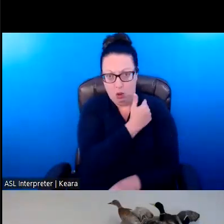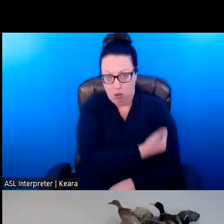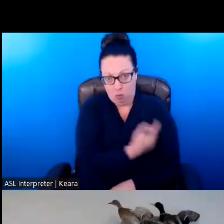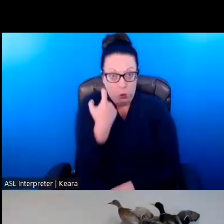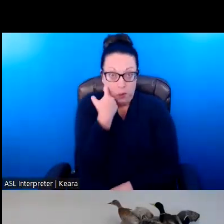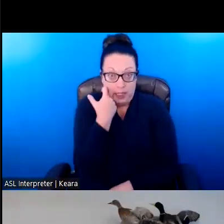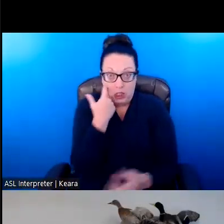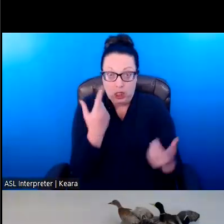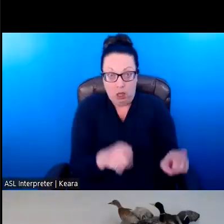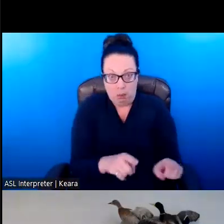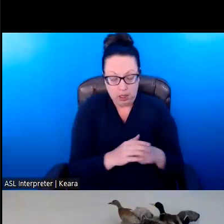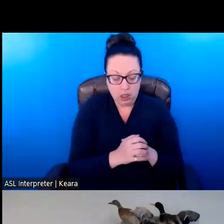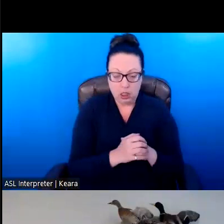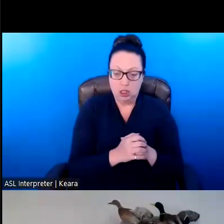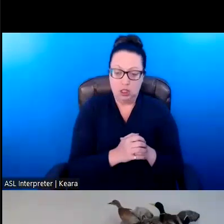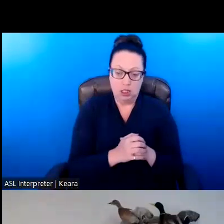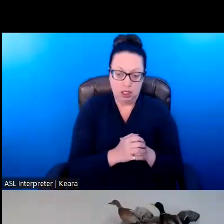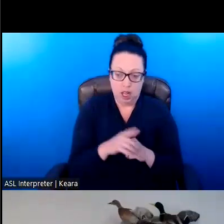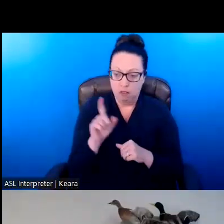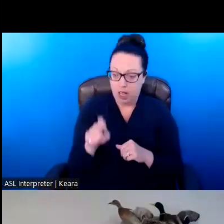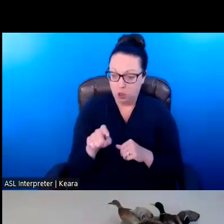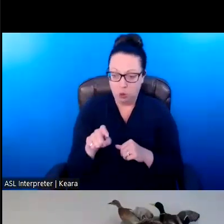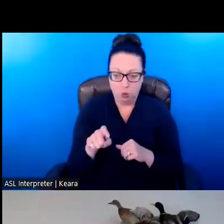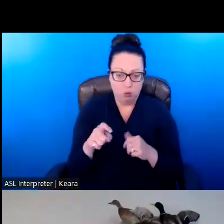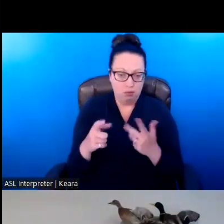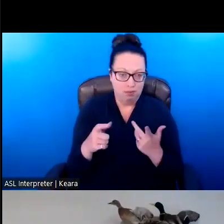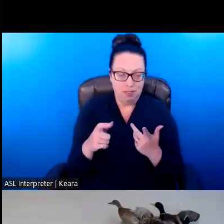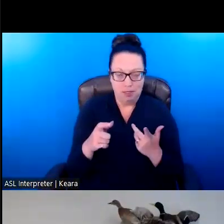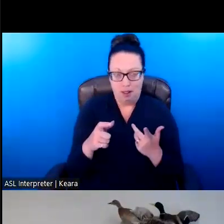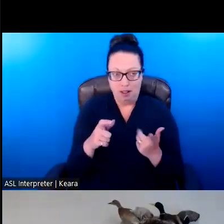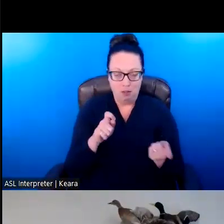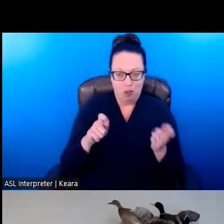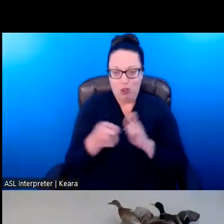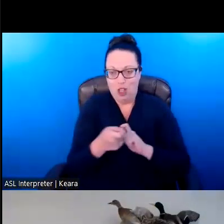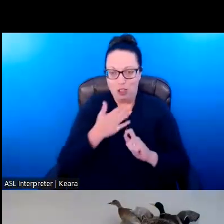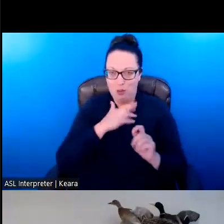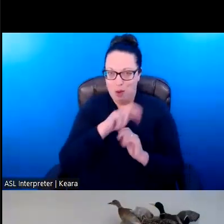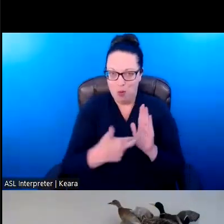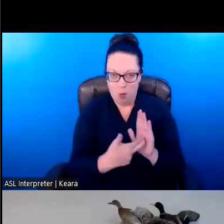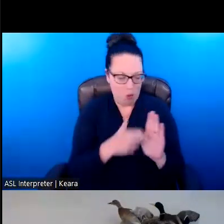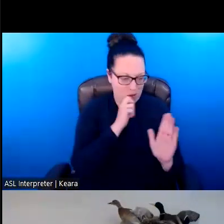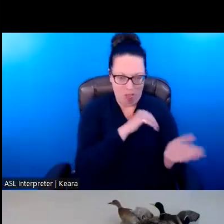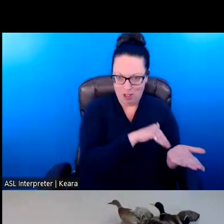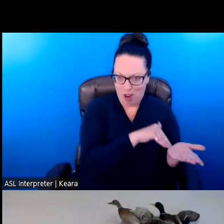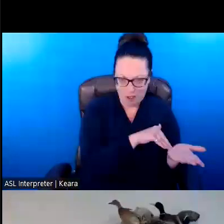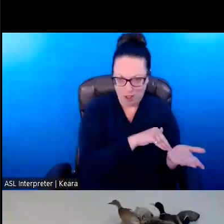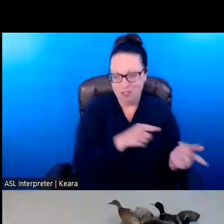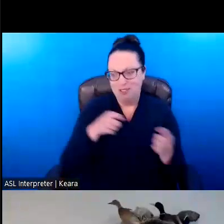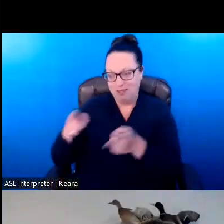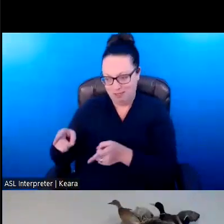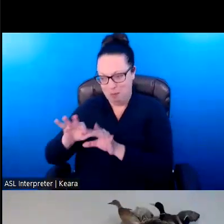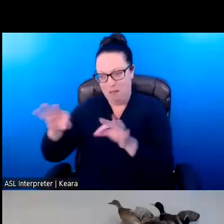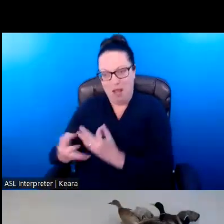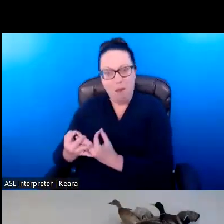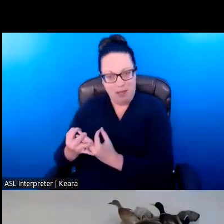to, really change hats and not be the physician anymore, be the family member. Of course, I had some connections,